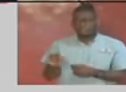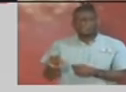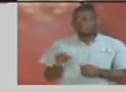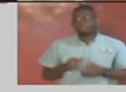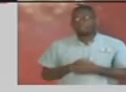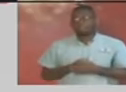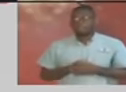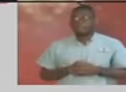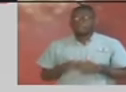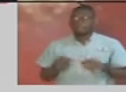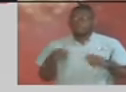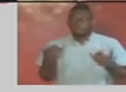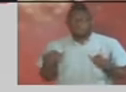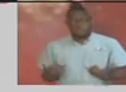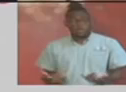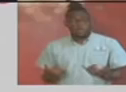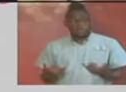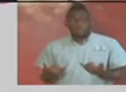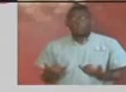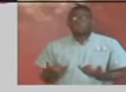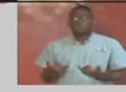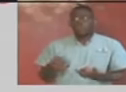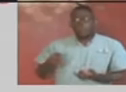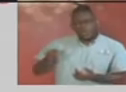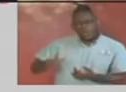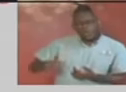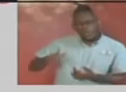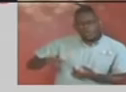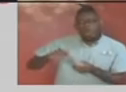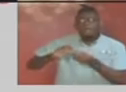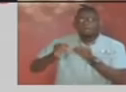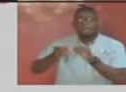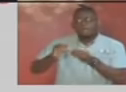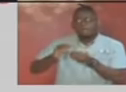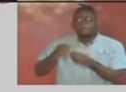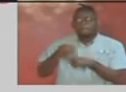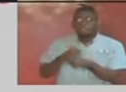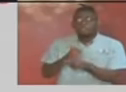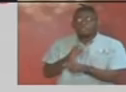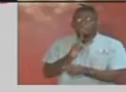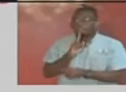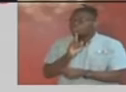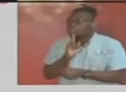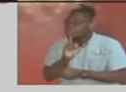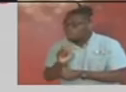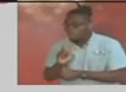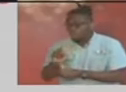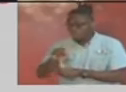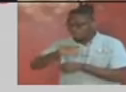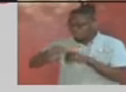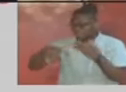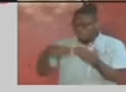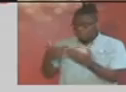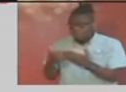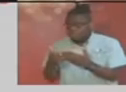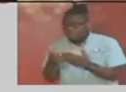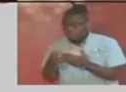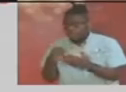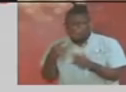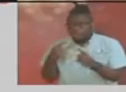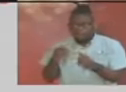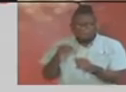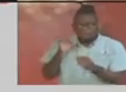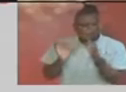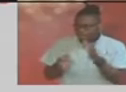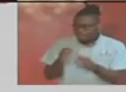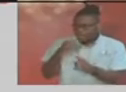numbers. We can widen it a little bit because we want to catch all possible cases so we can get that number staying as low as we can for as